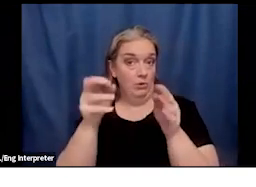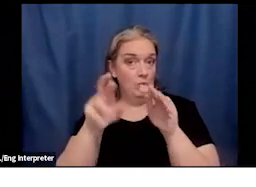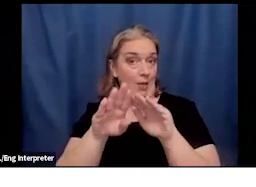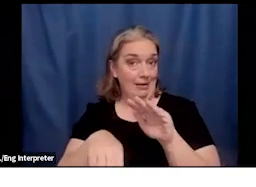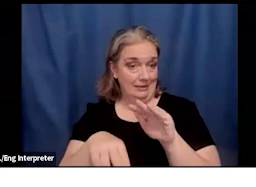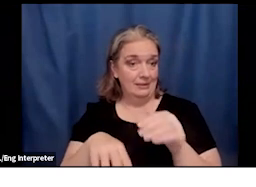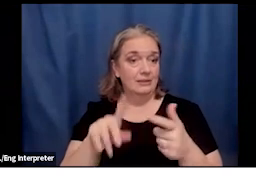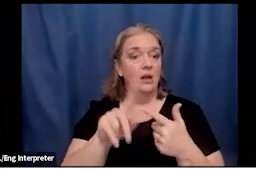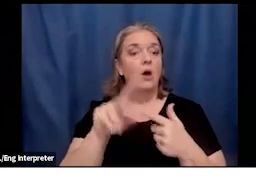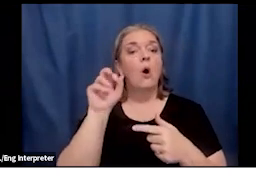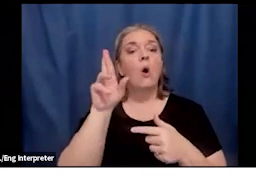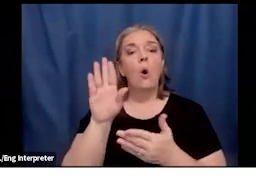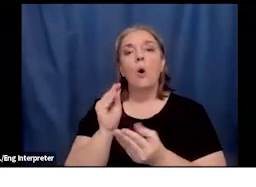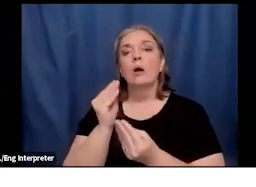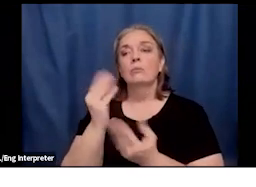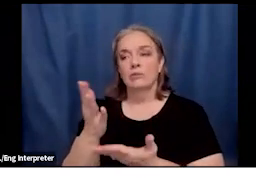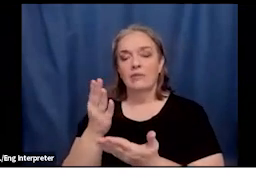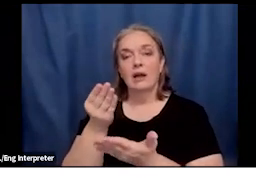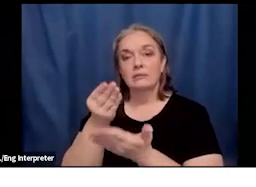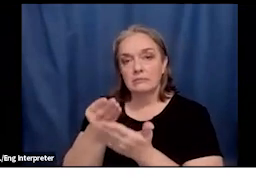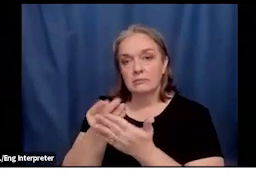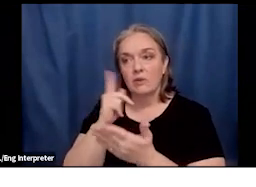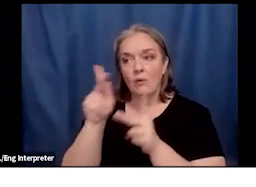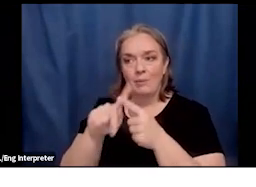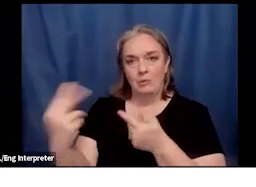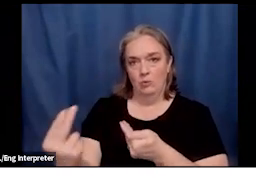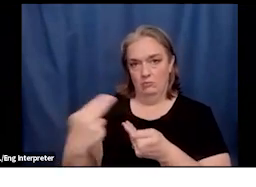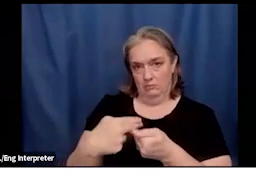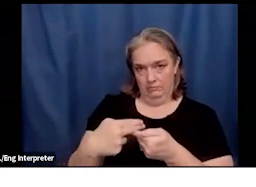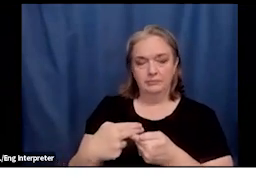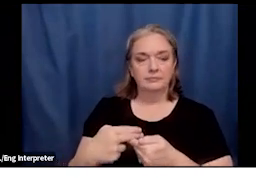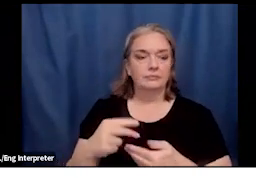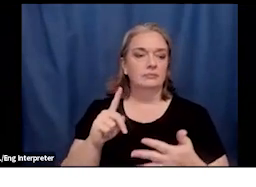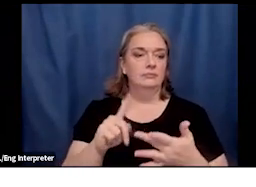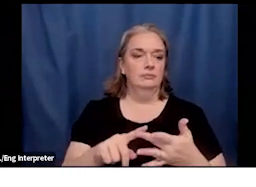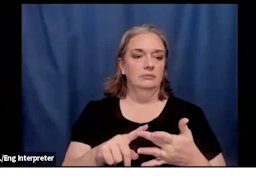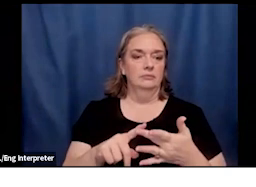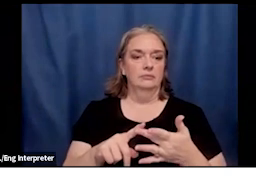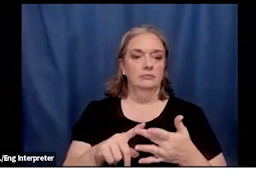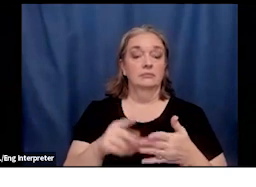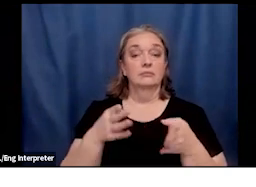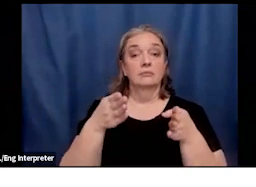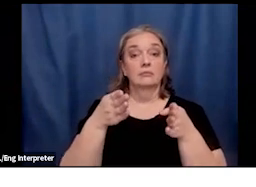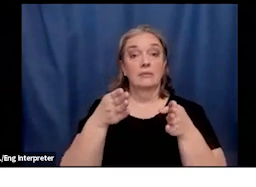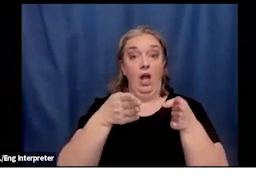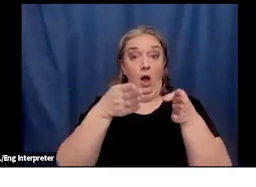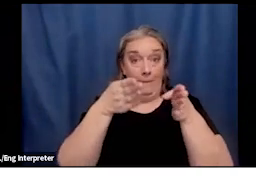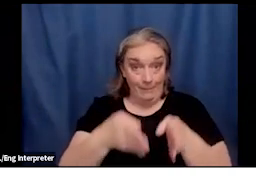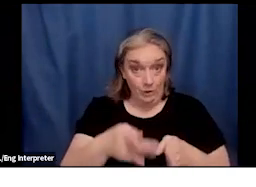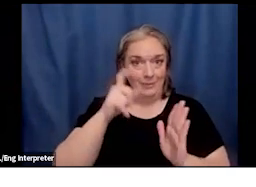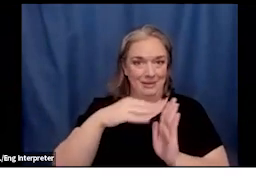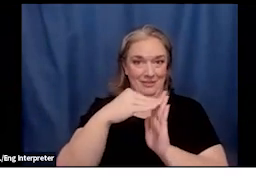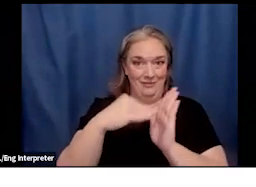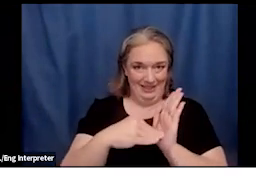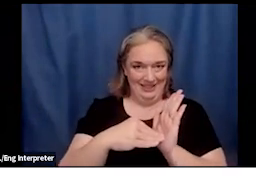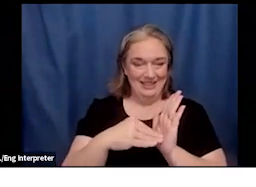provides scholarship or financial aid to participate. That your application is completed by a human who